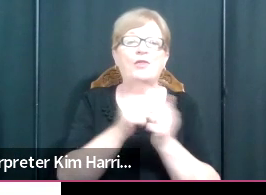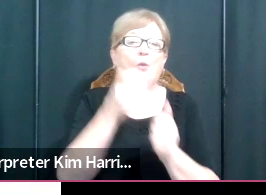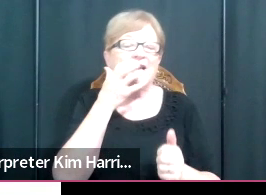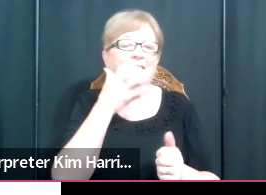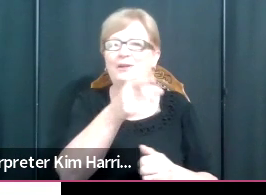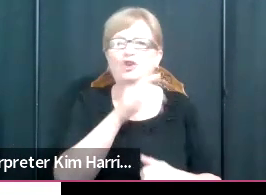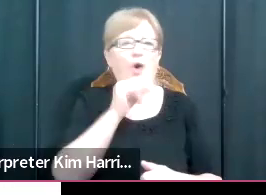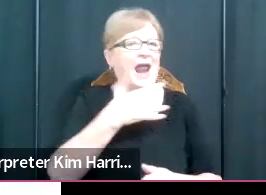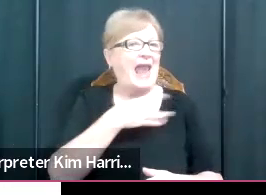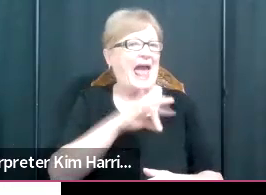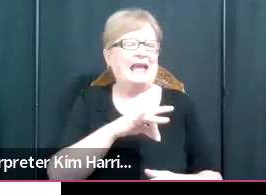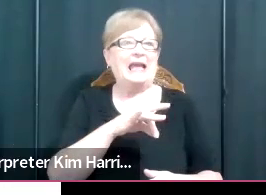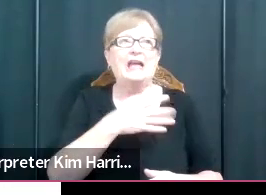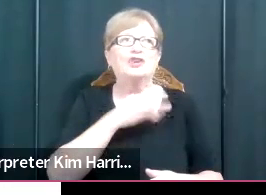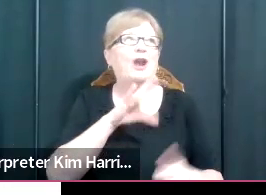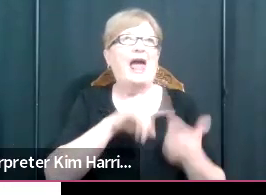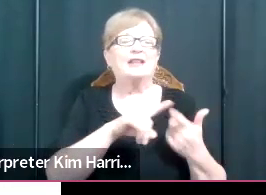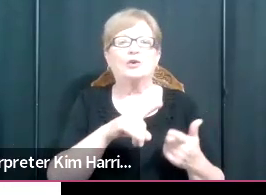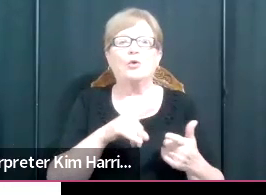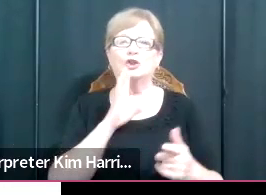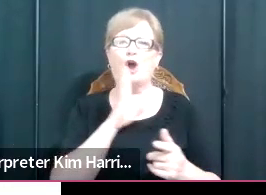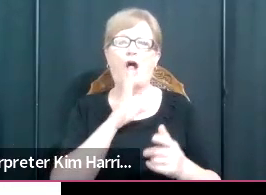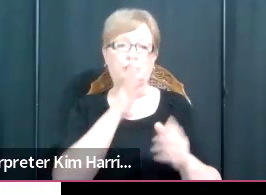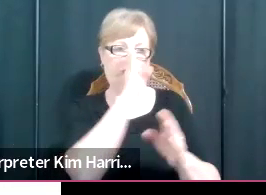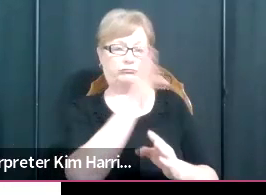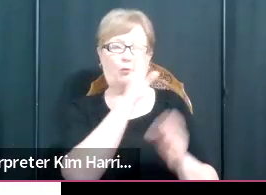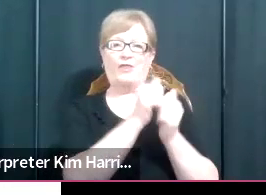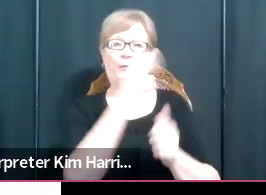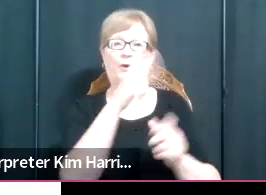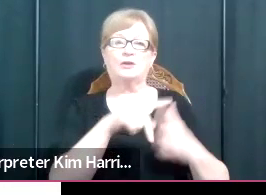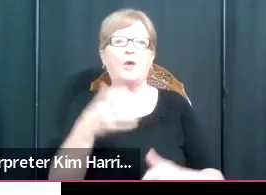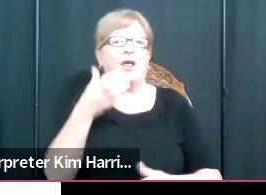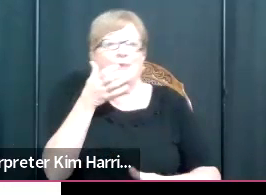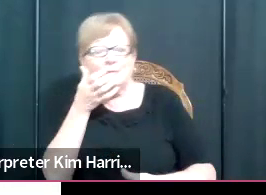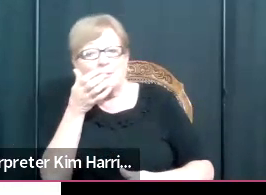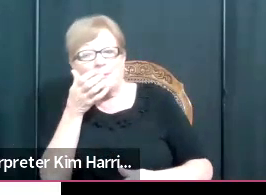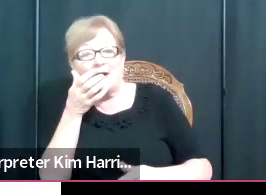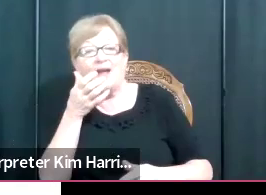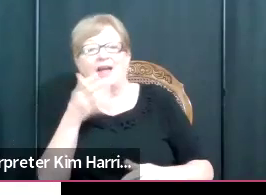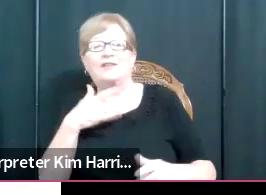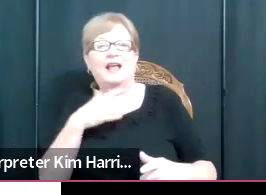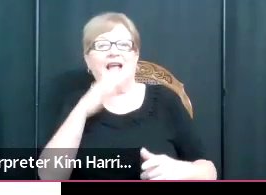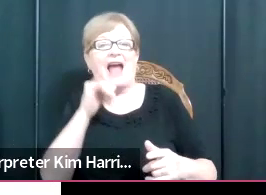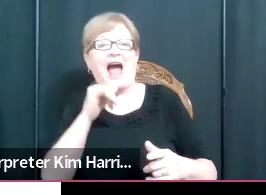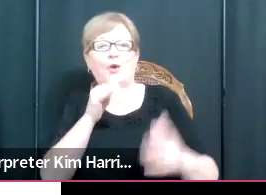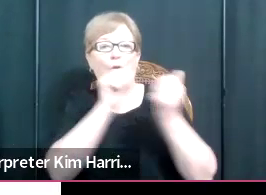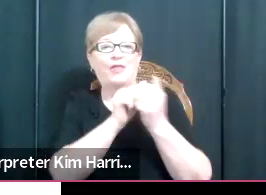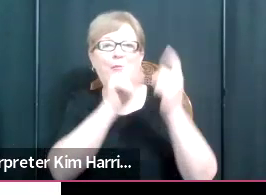And this trampoline could be good for someone who needs that whole body movement, that sensory